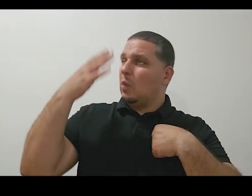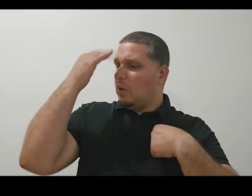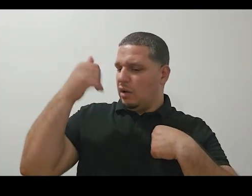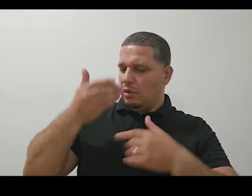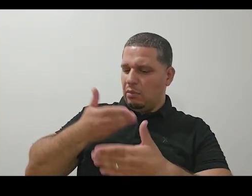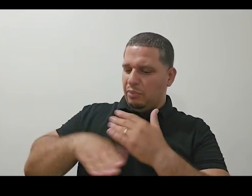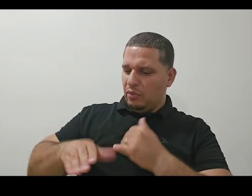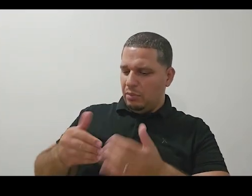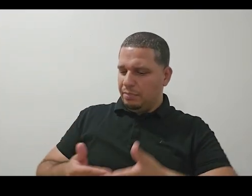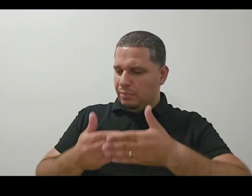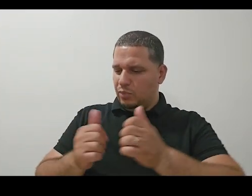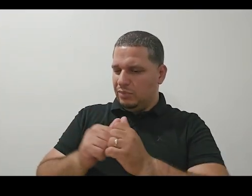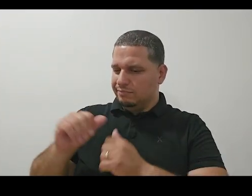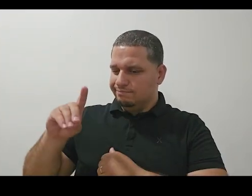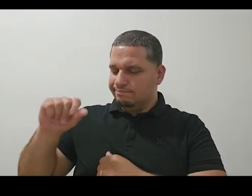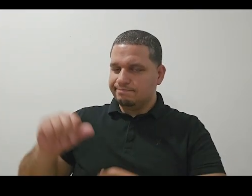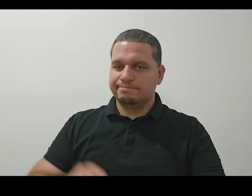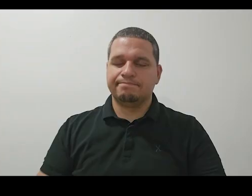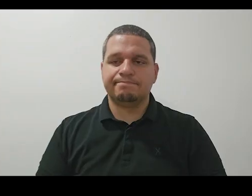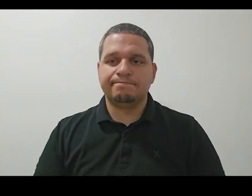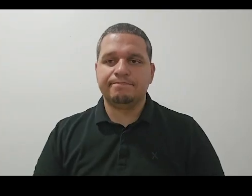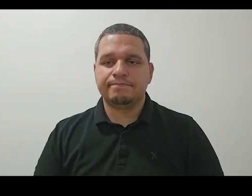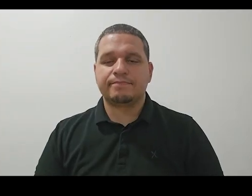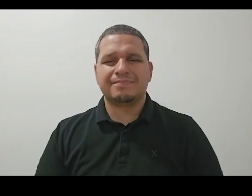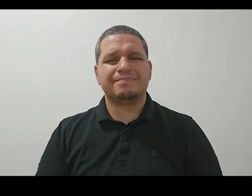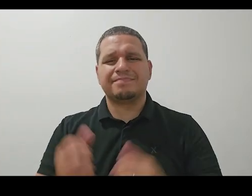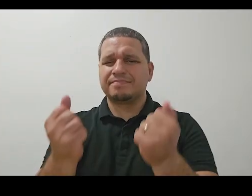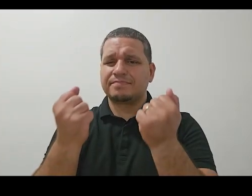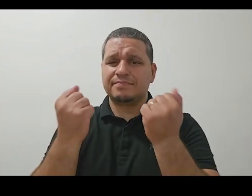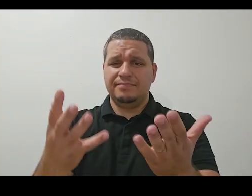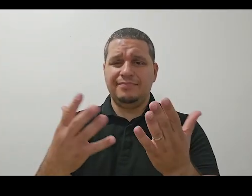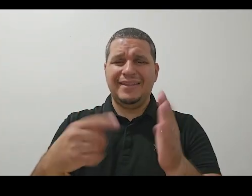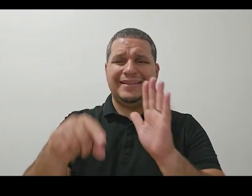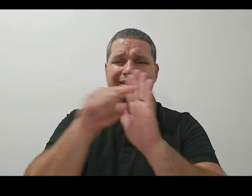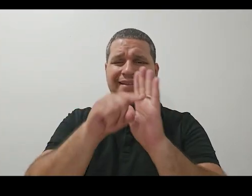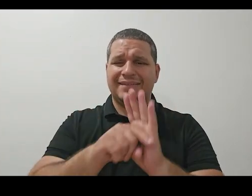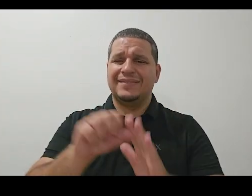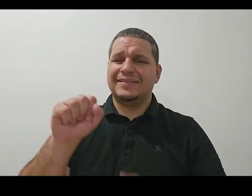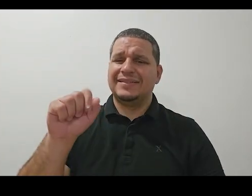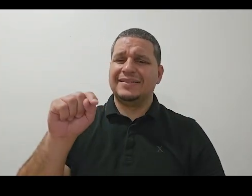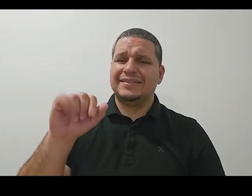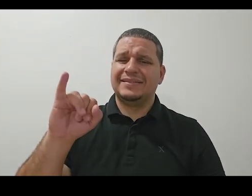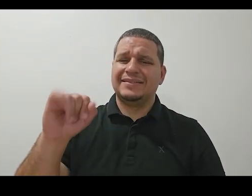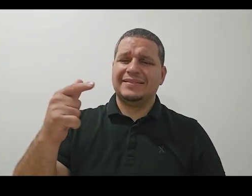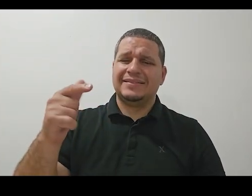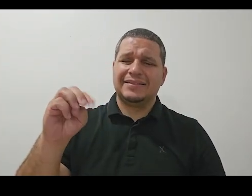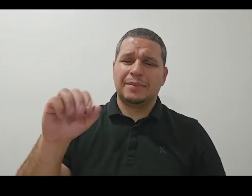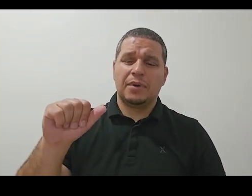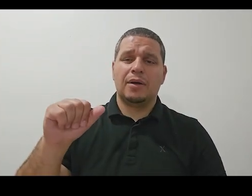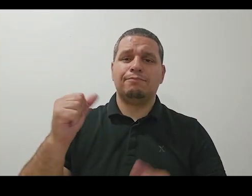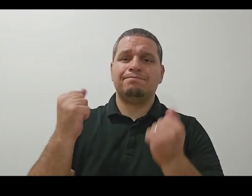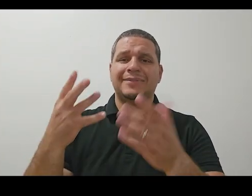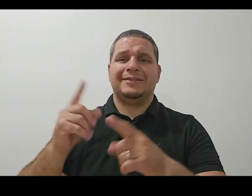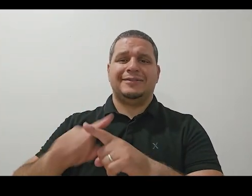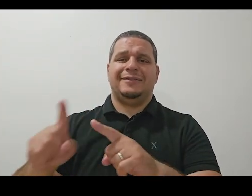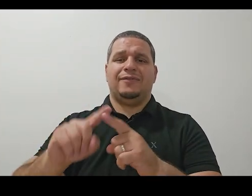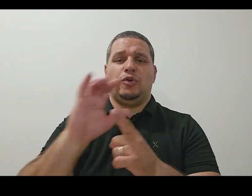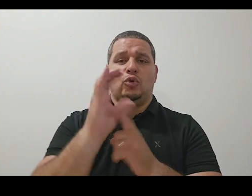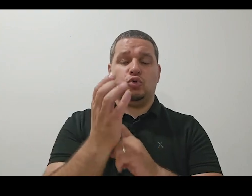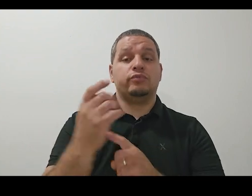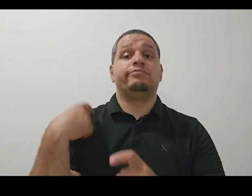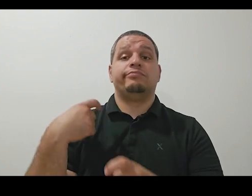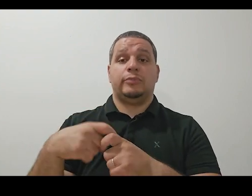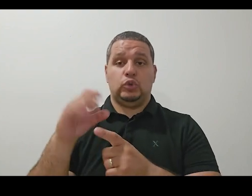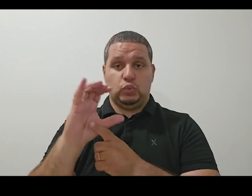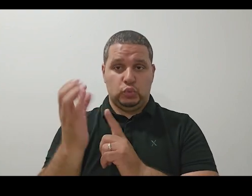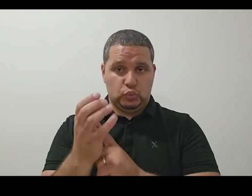me through this happening to my child? There are a lot of stigmas in cultures, within cultures, and in the